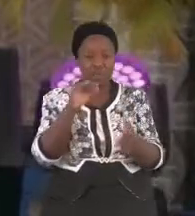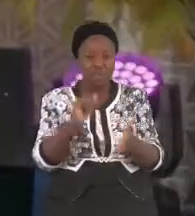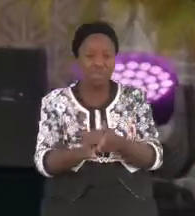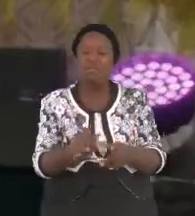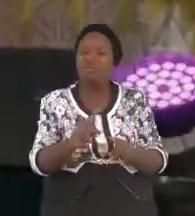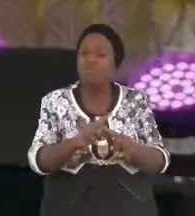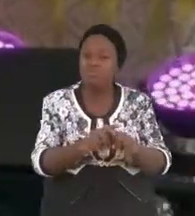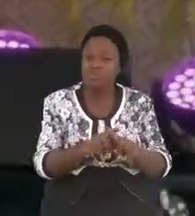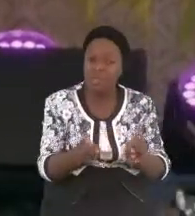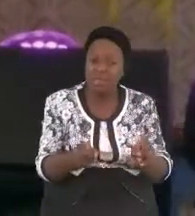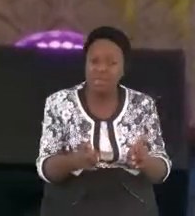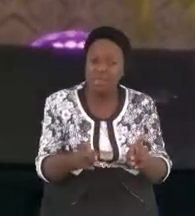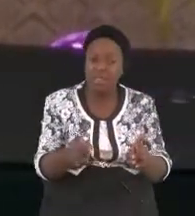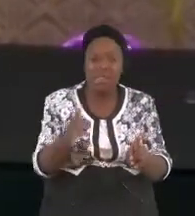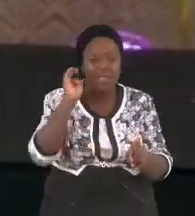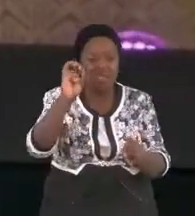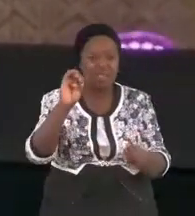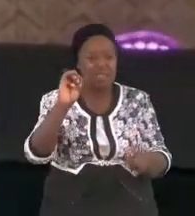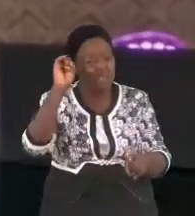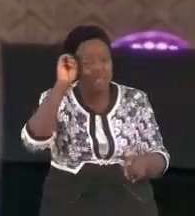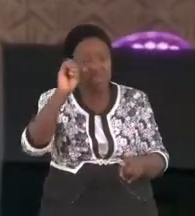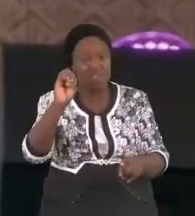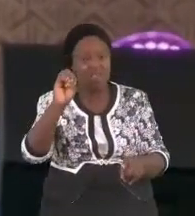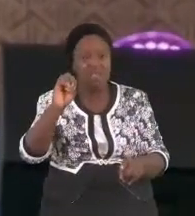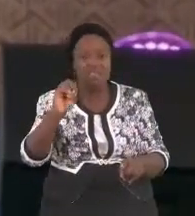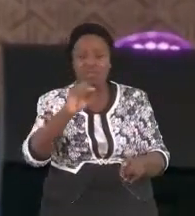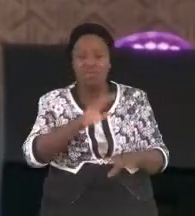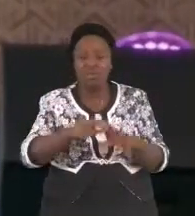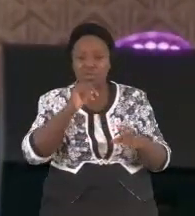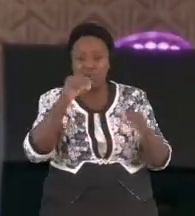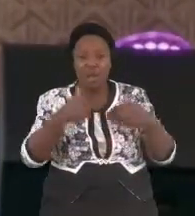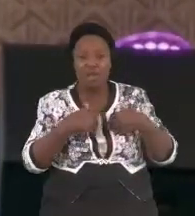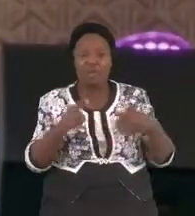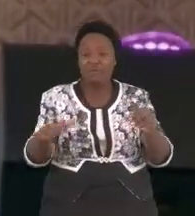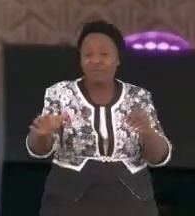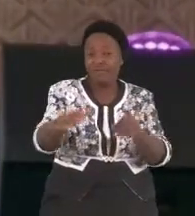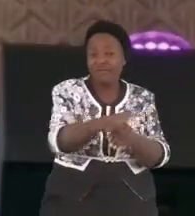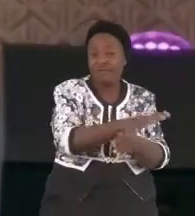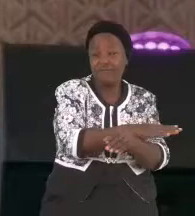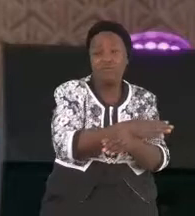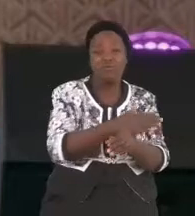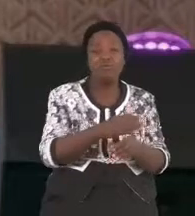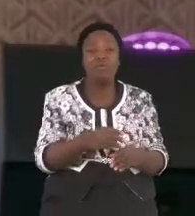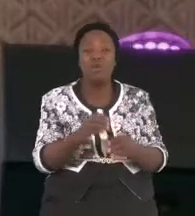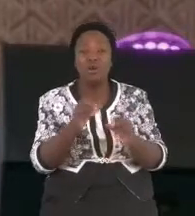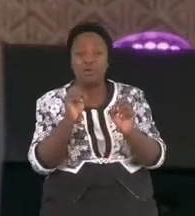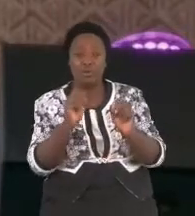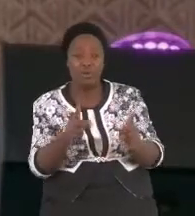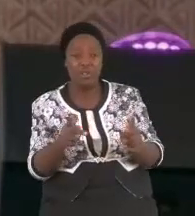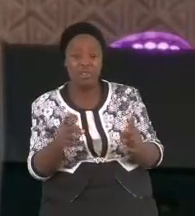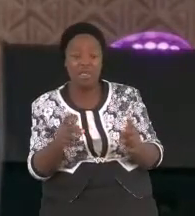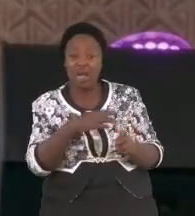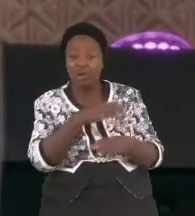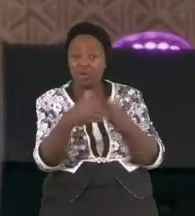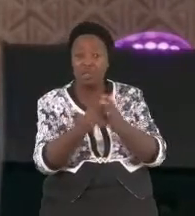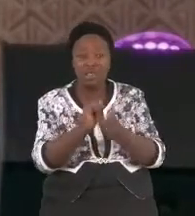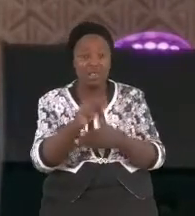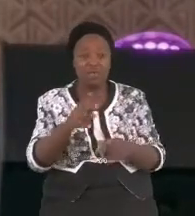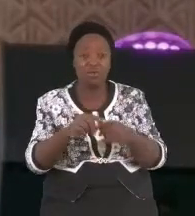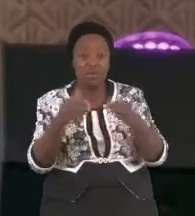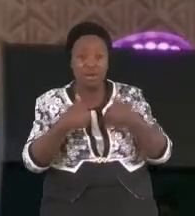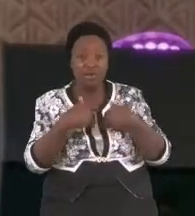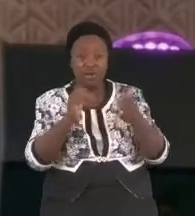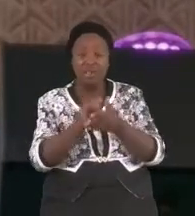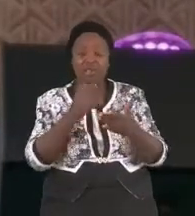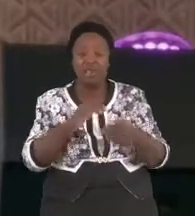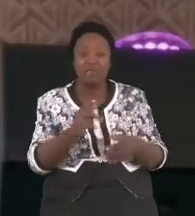was limited. If John had died now, look at this. This is Acts chapter 18. And we have